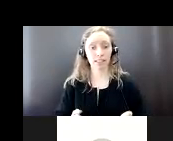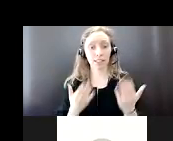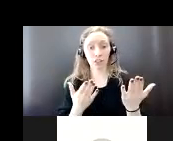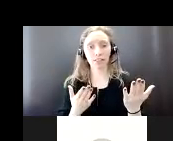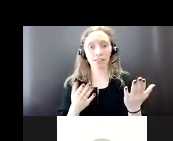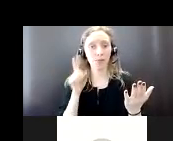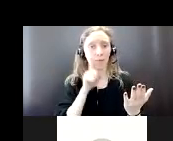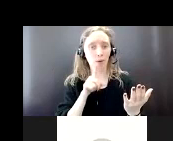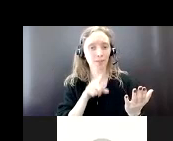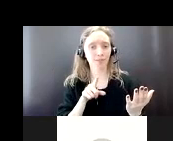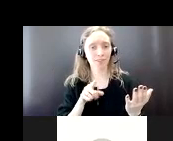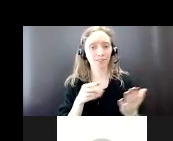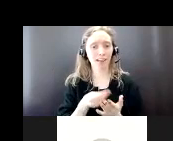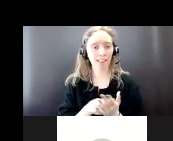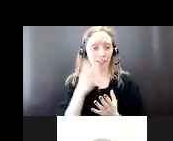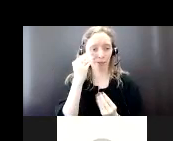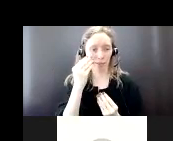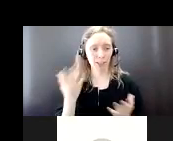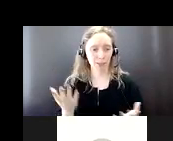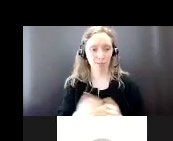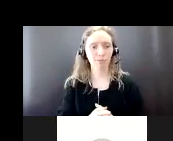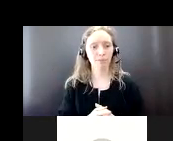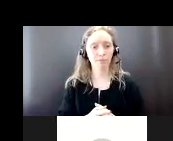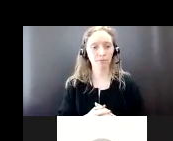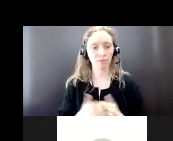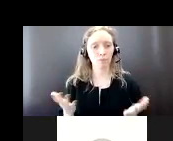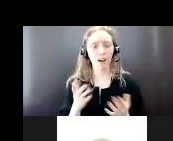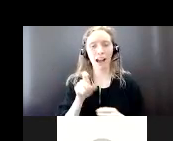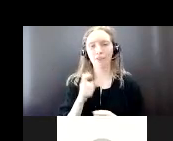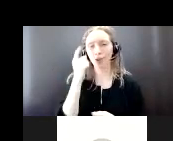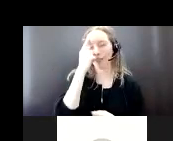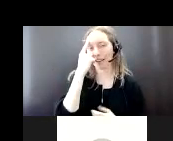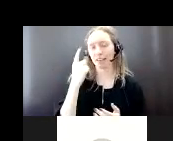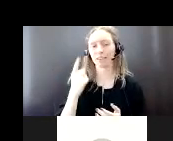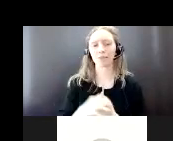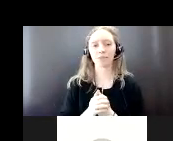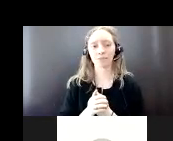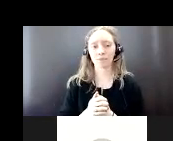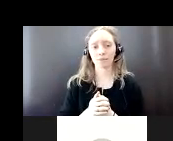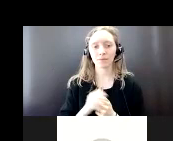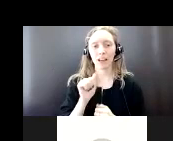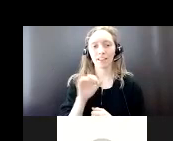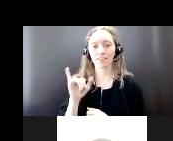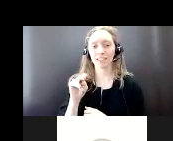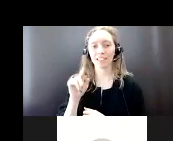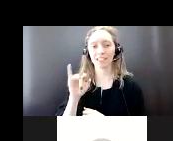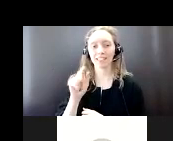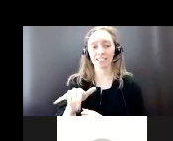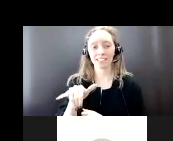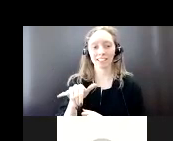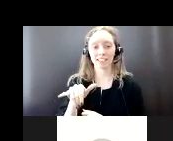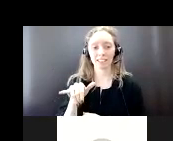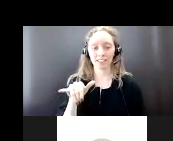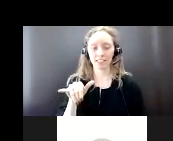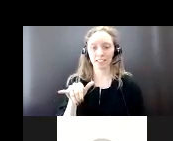that. Think back to my Affinity Fraud. You're part of this wonderful group. You get together because you share a